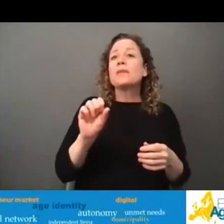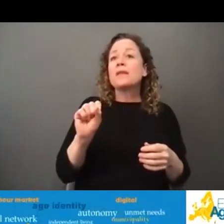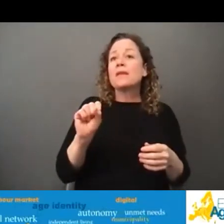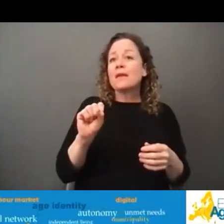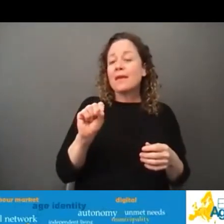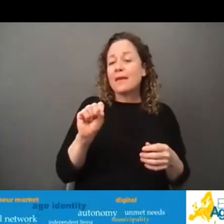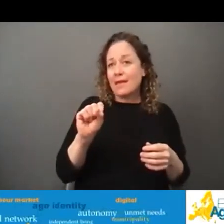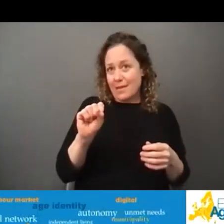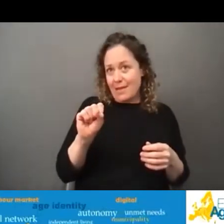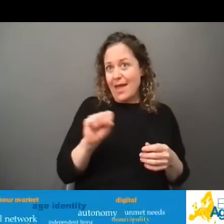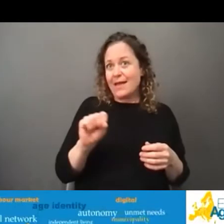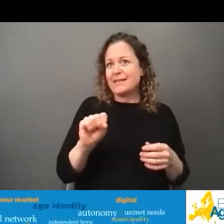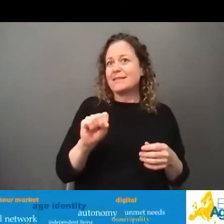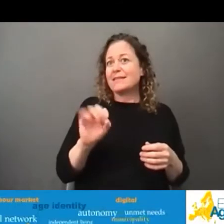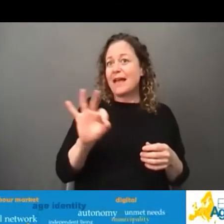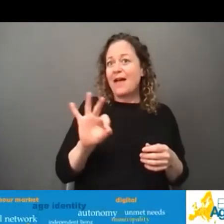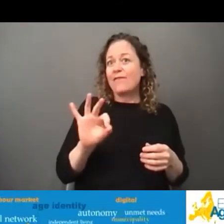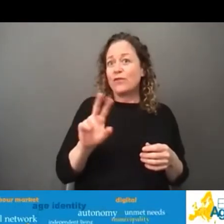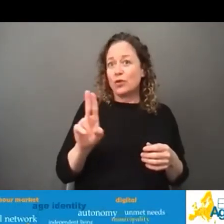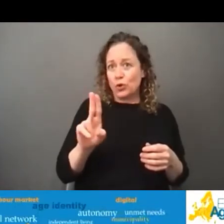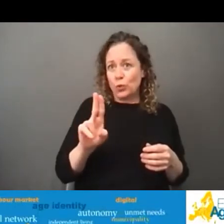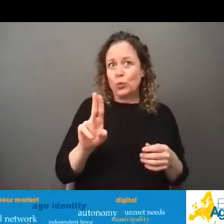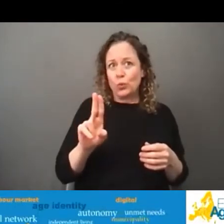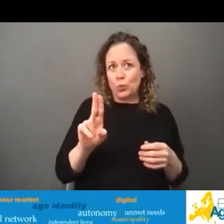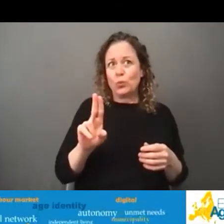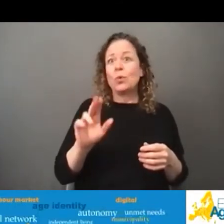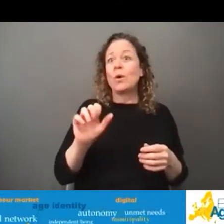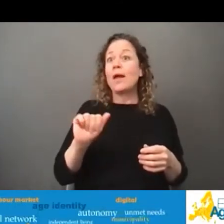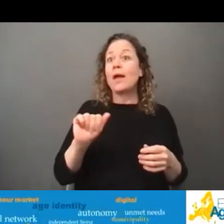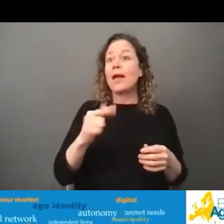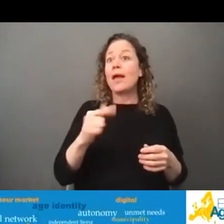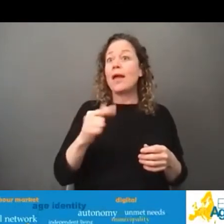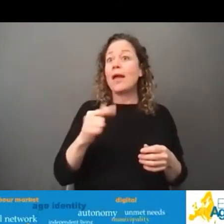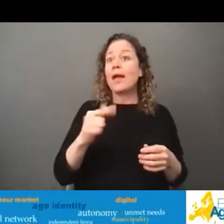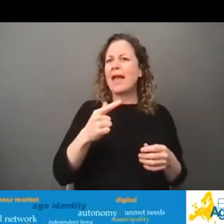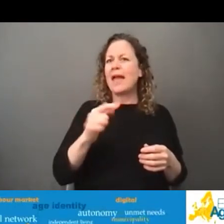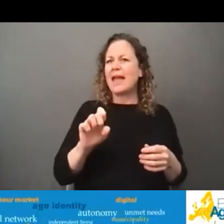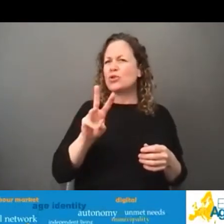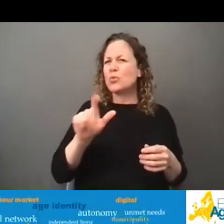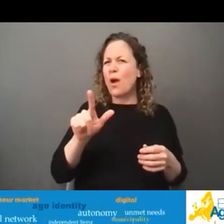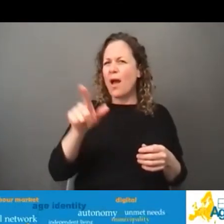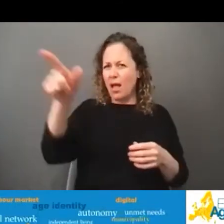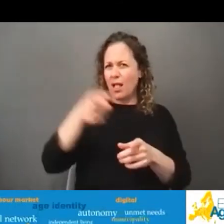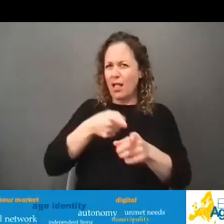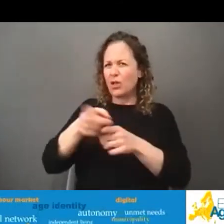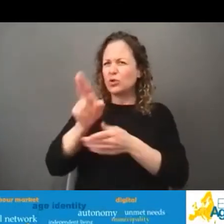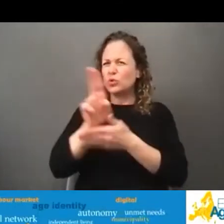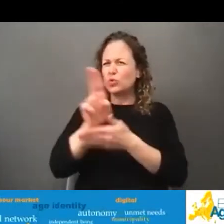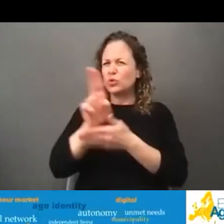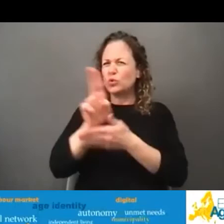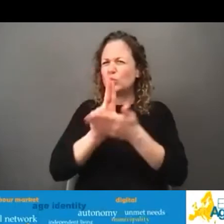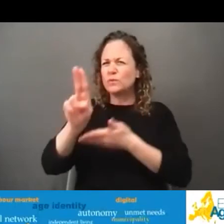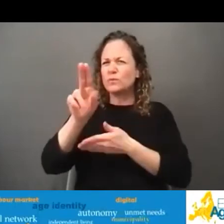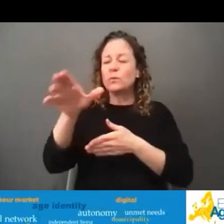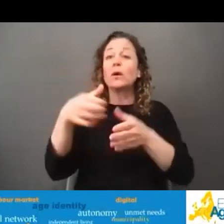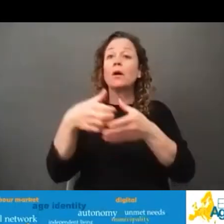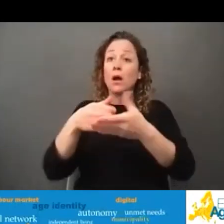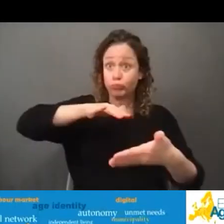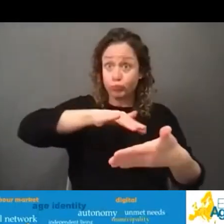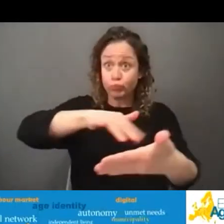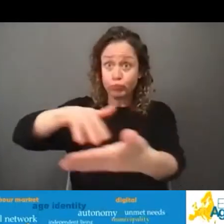University, AgeWell, they did a quick survey with the people that they work with. And what they found is